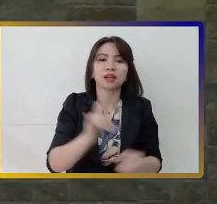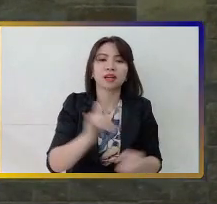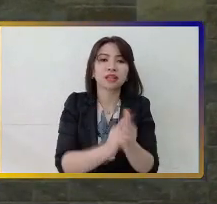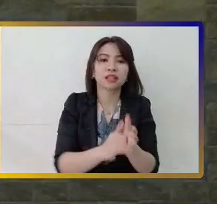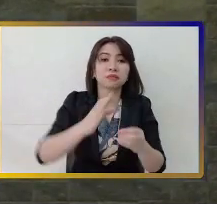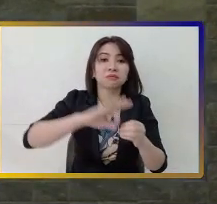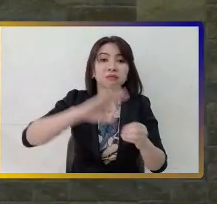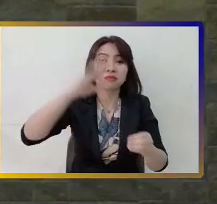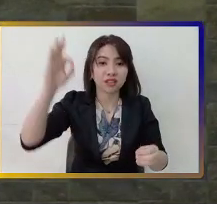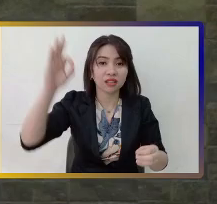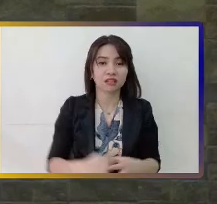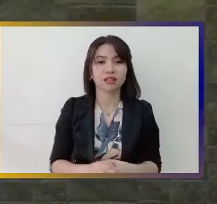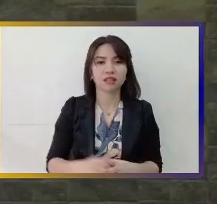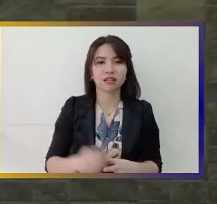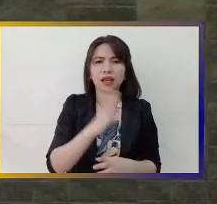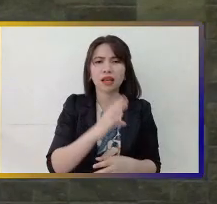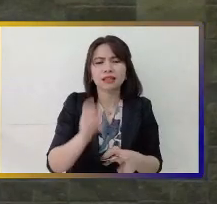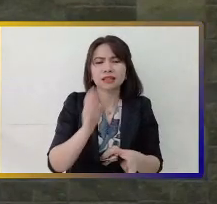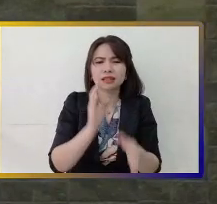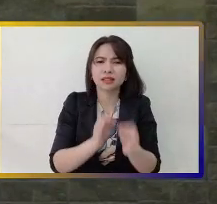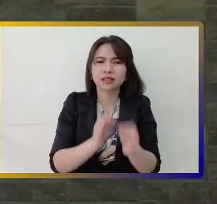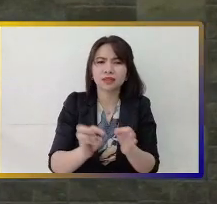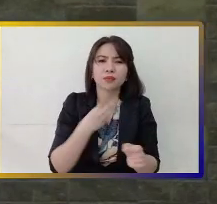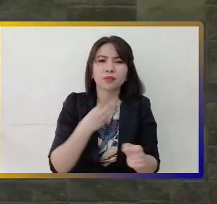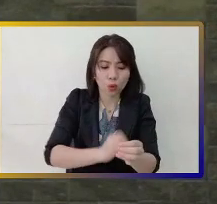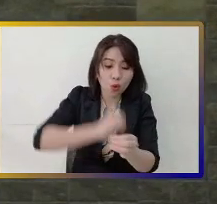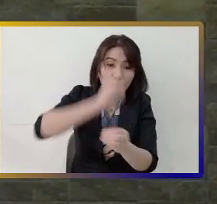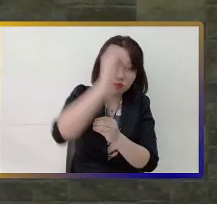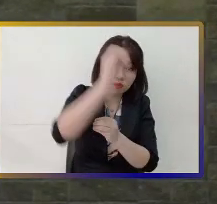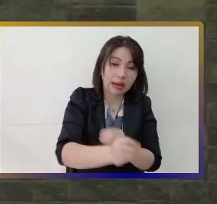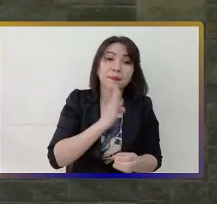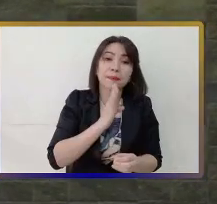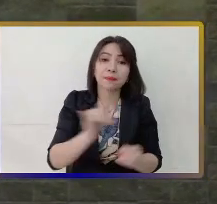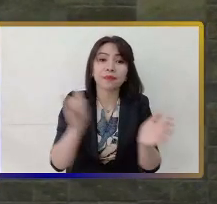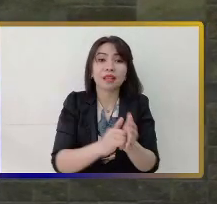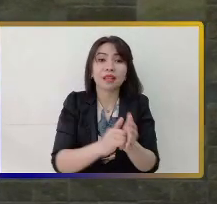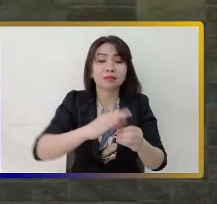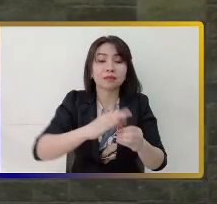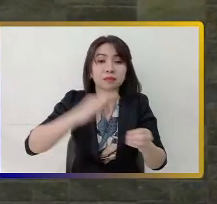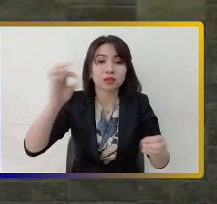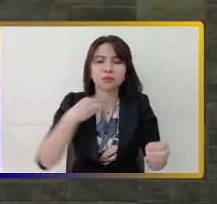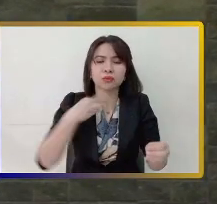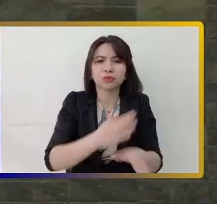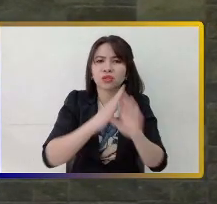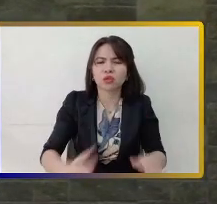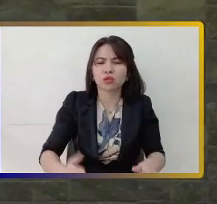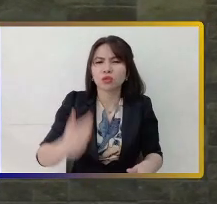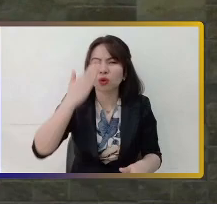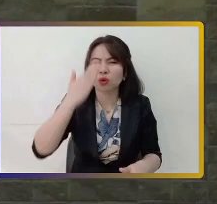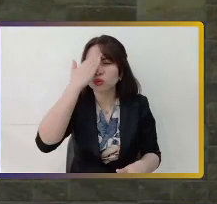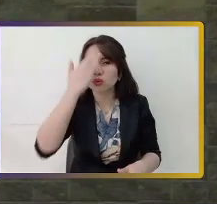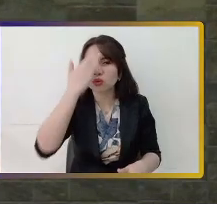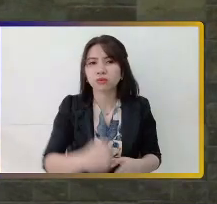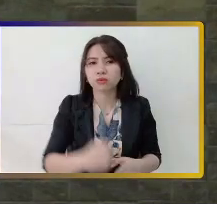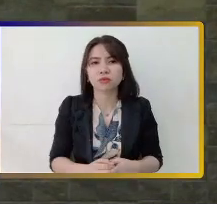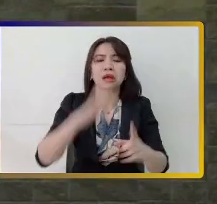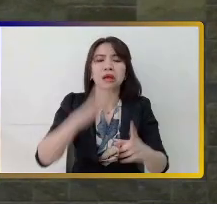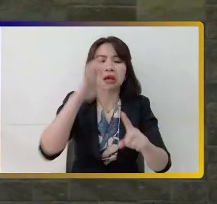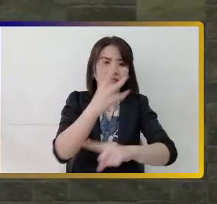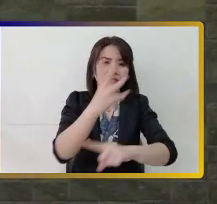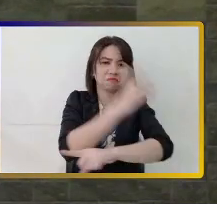po'y na-affiliate na sa another spirit, hindi po natin alam o namamalayan,